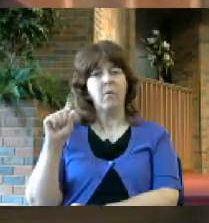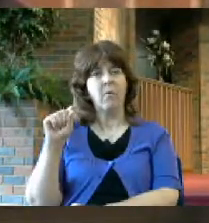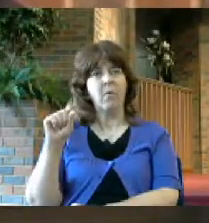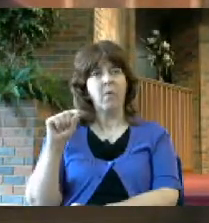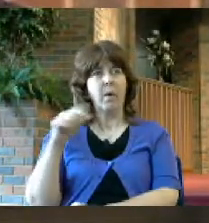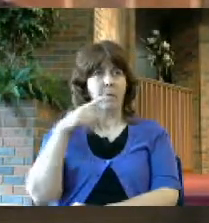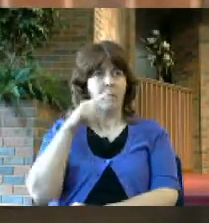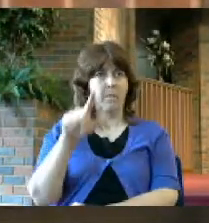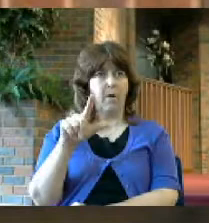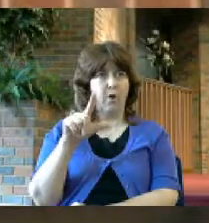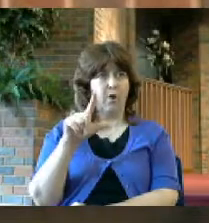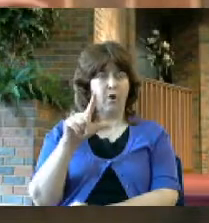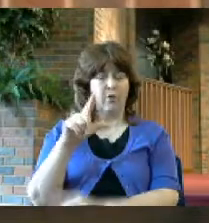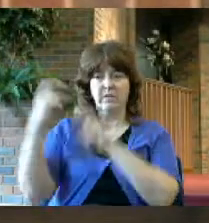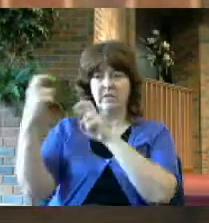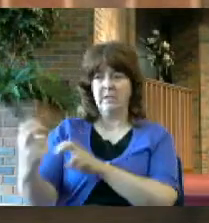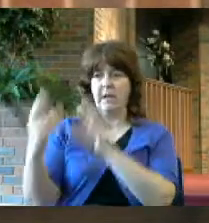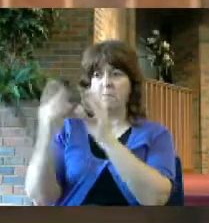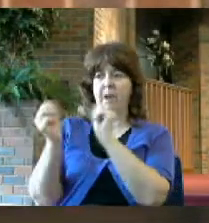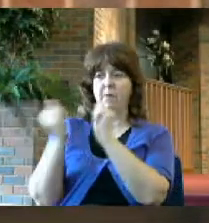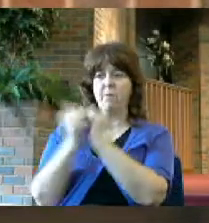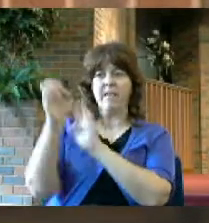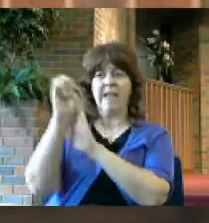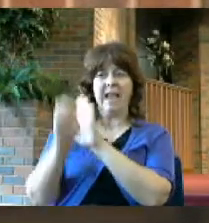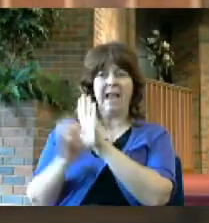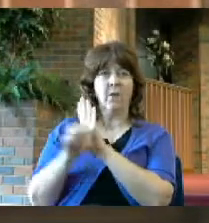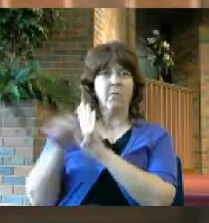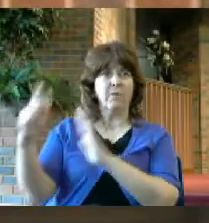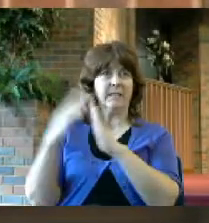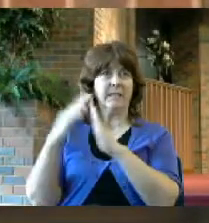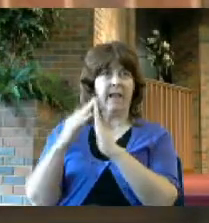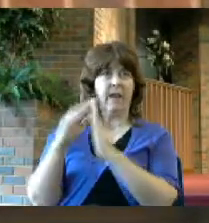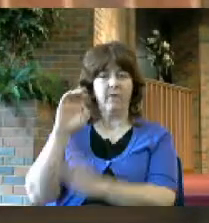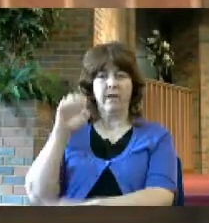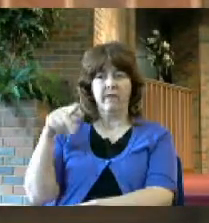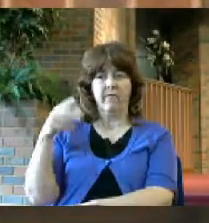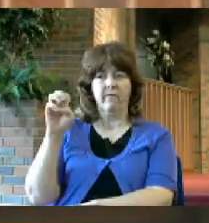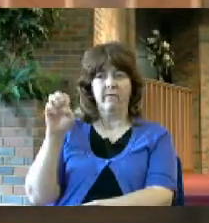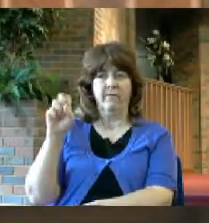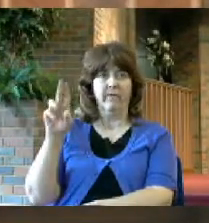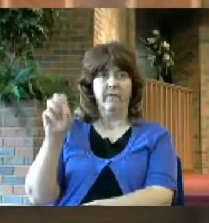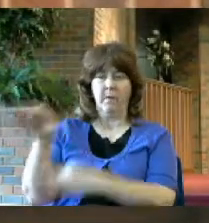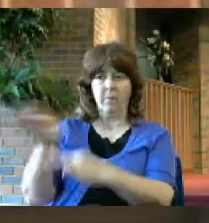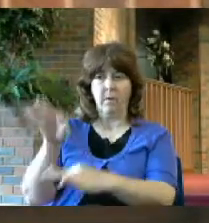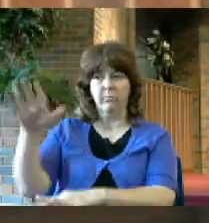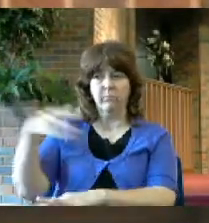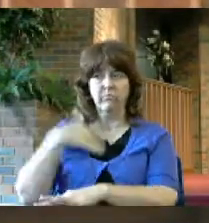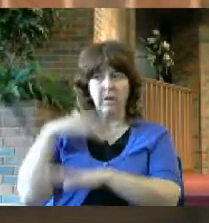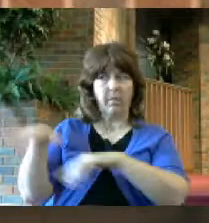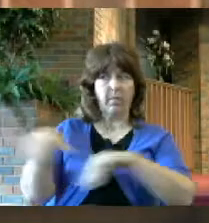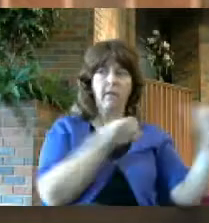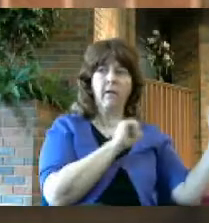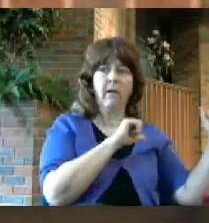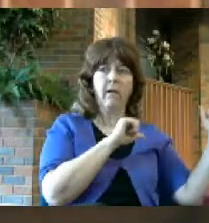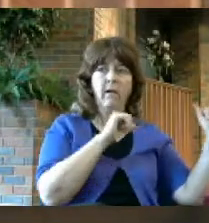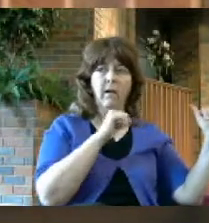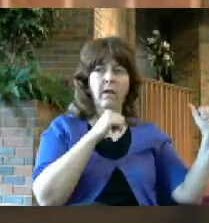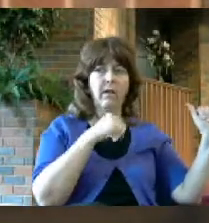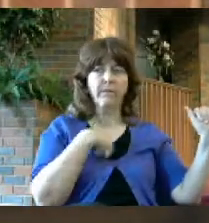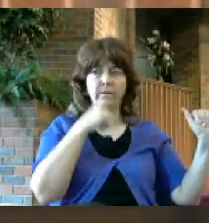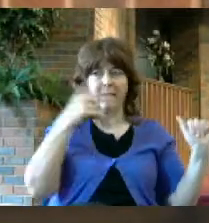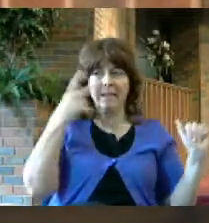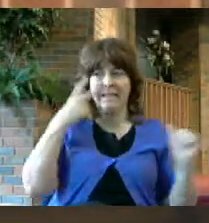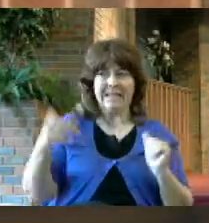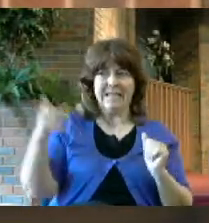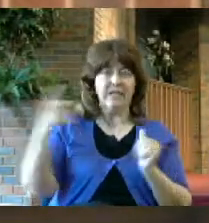talks to them, he says, I'm going away from you now and I won't see you anymore. The Holy Spirit has told me that I will not see your face any